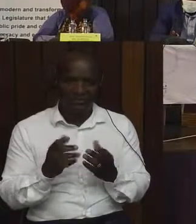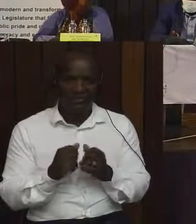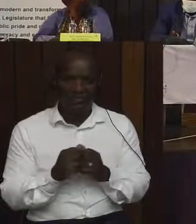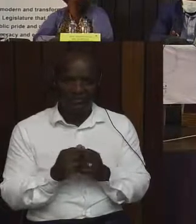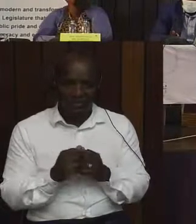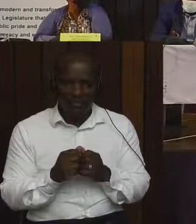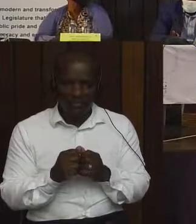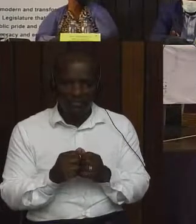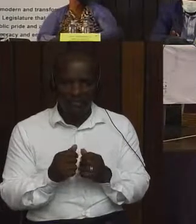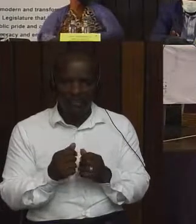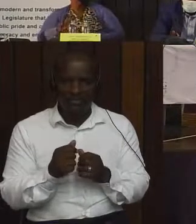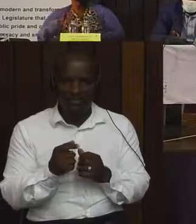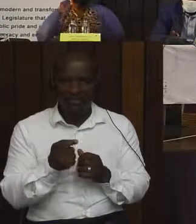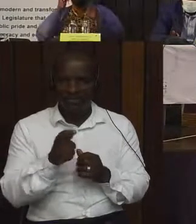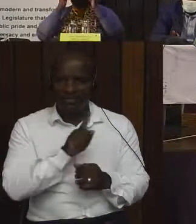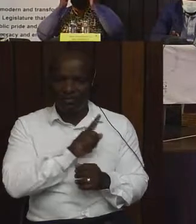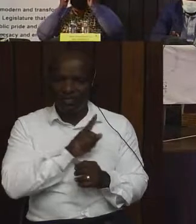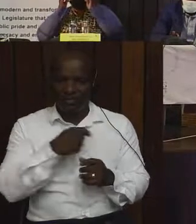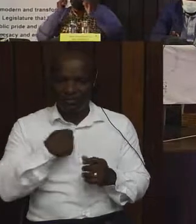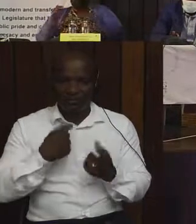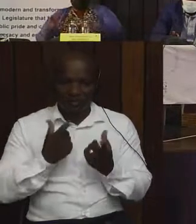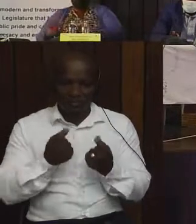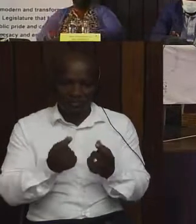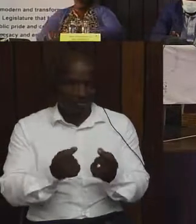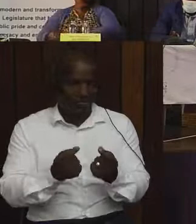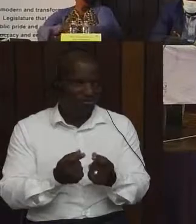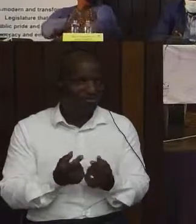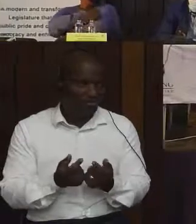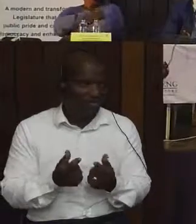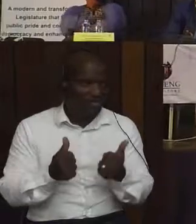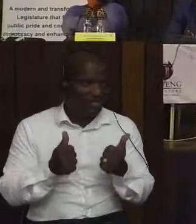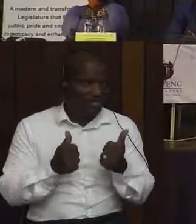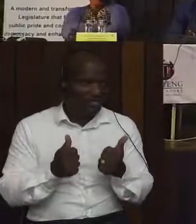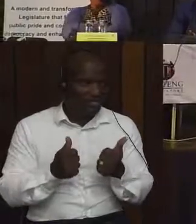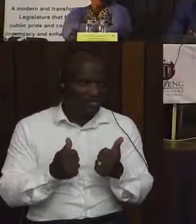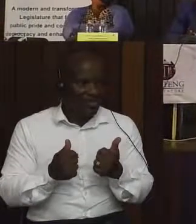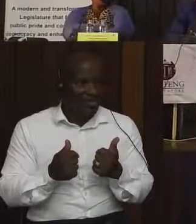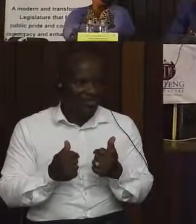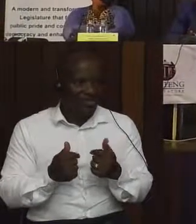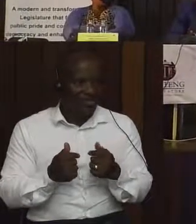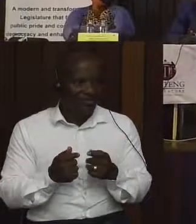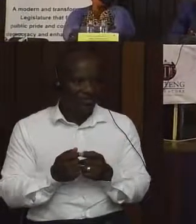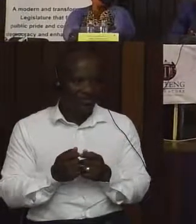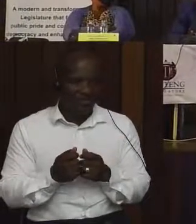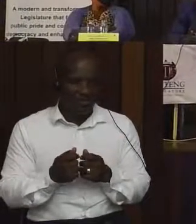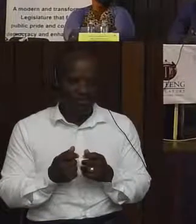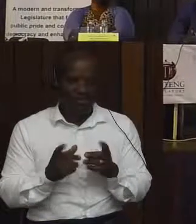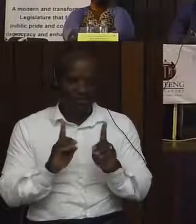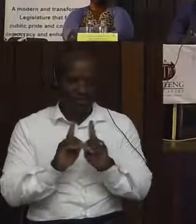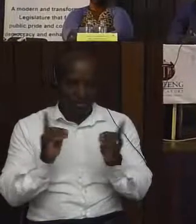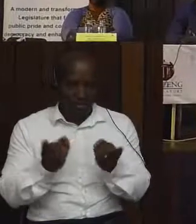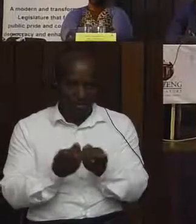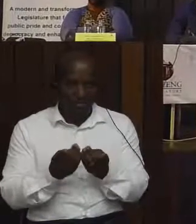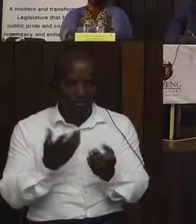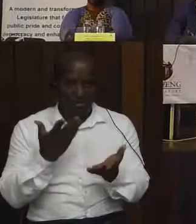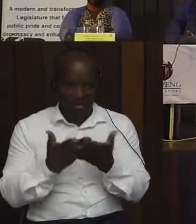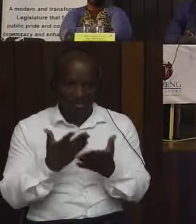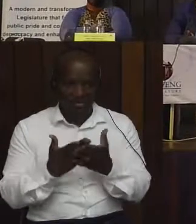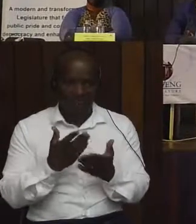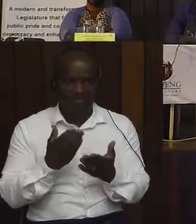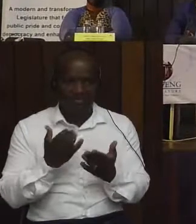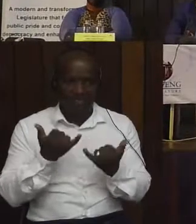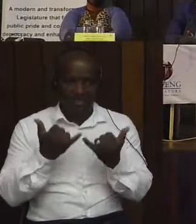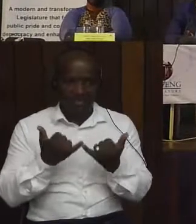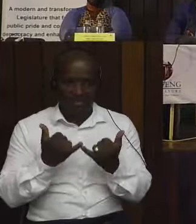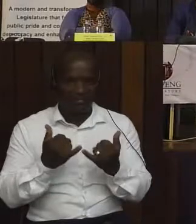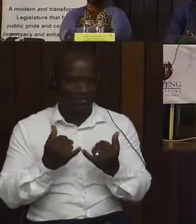reason why I'm doing that is so that if there are questions, the department can take note of those questions now and